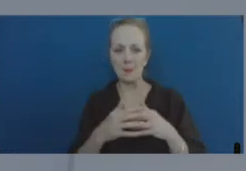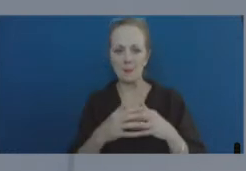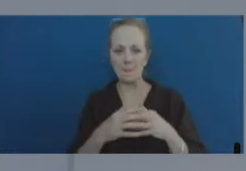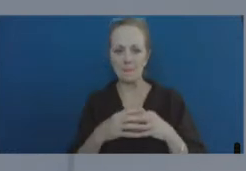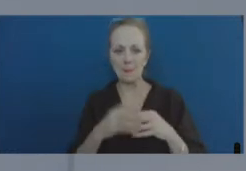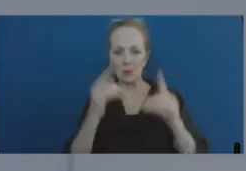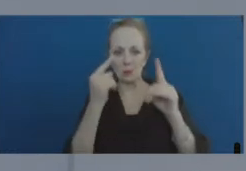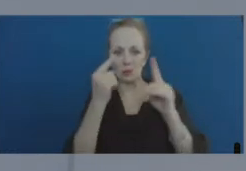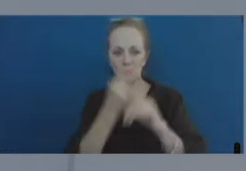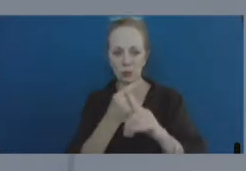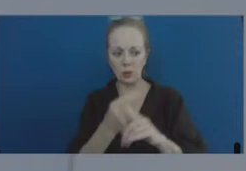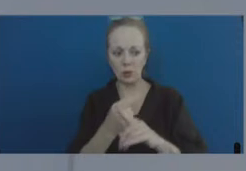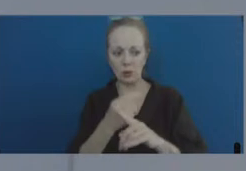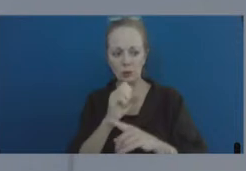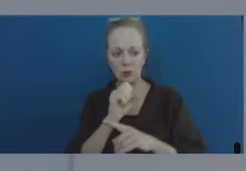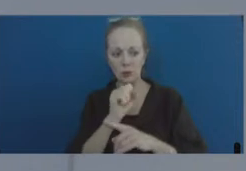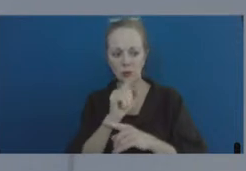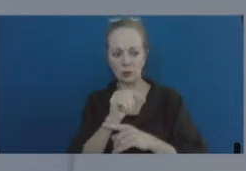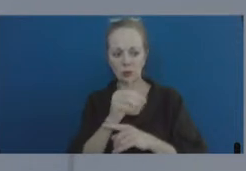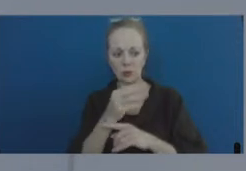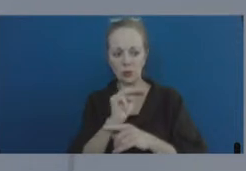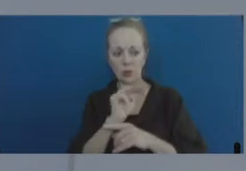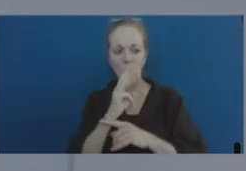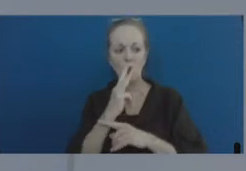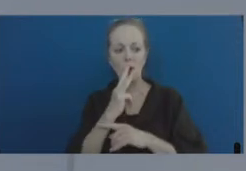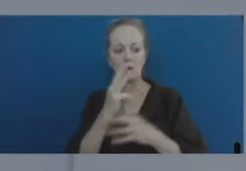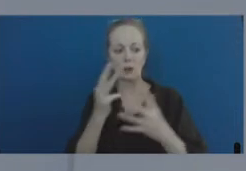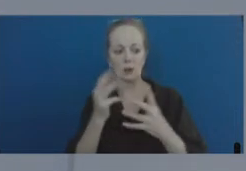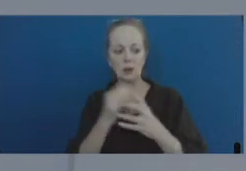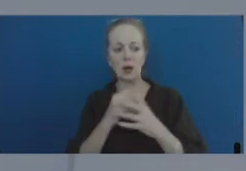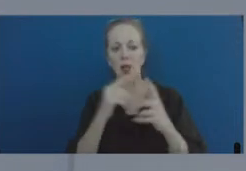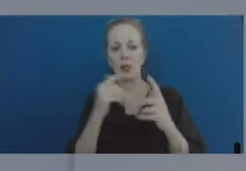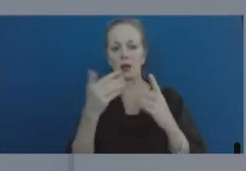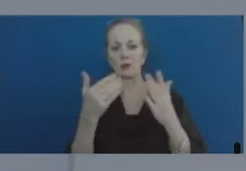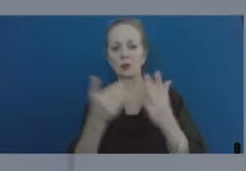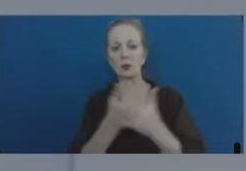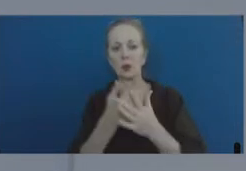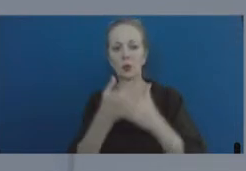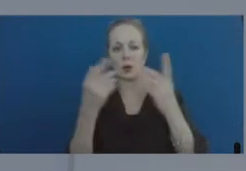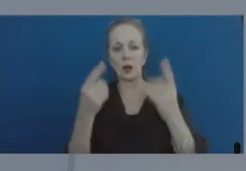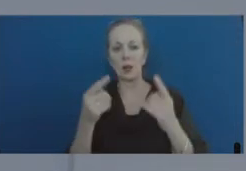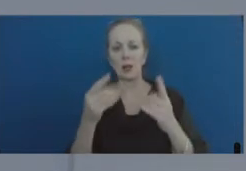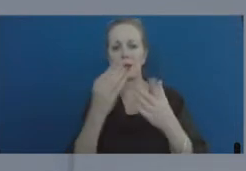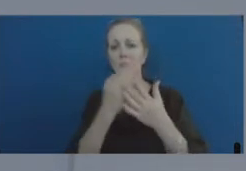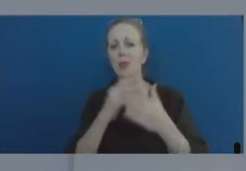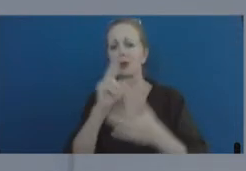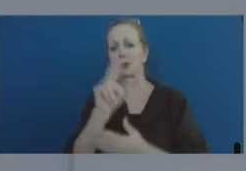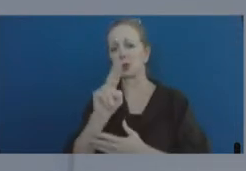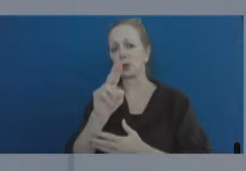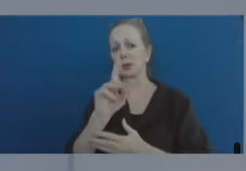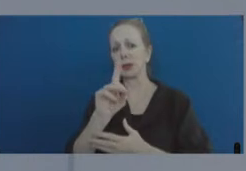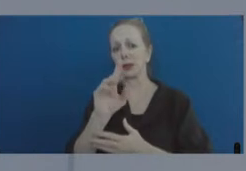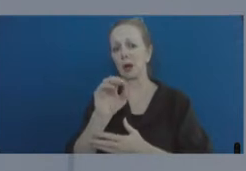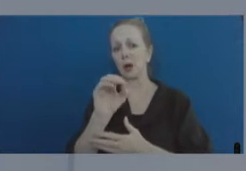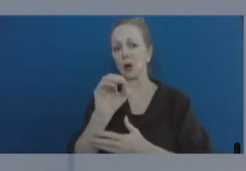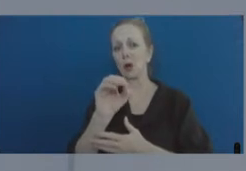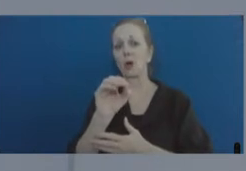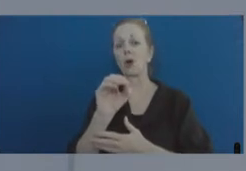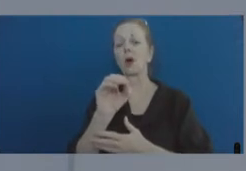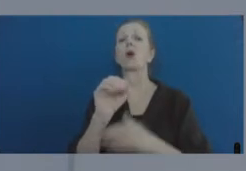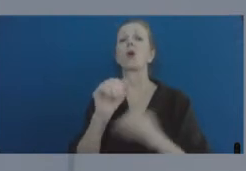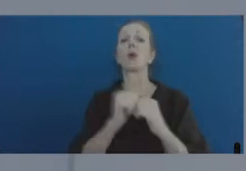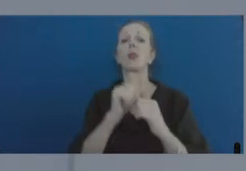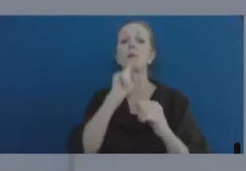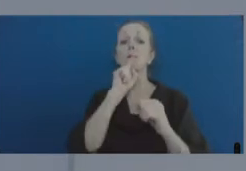regulations around stormwater and a lot of nuances that was part of the UDO with the promise that